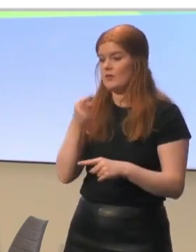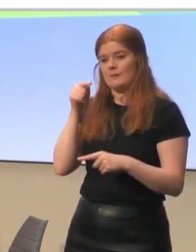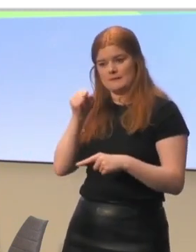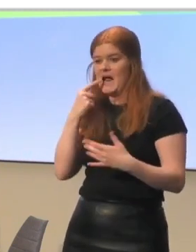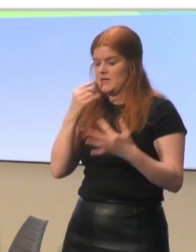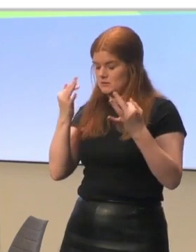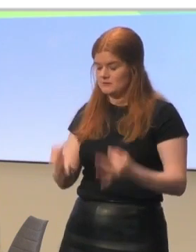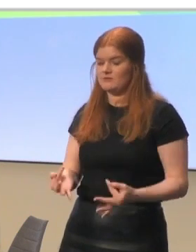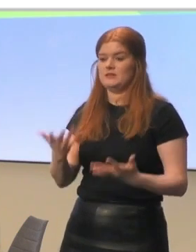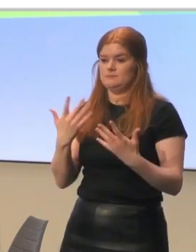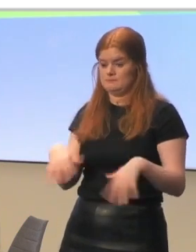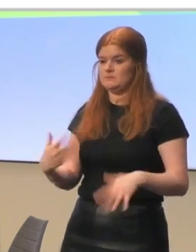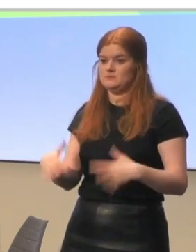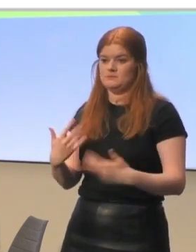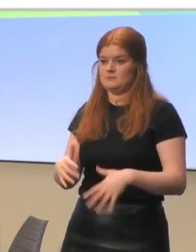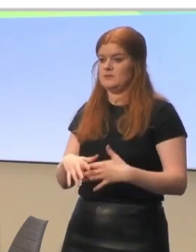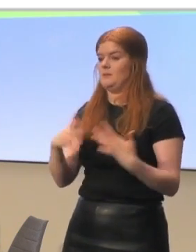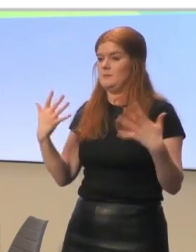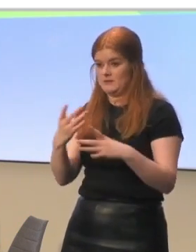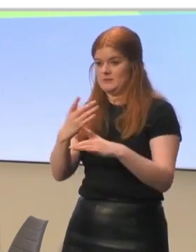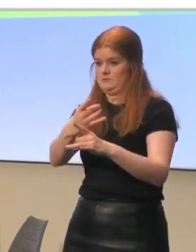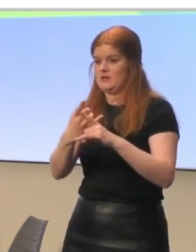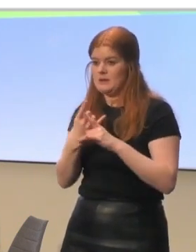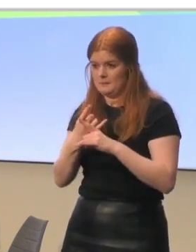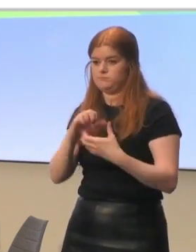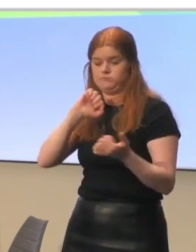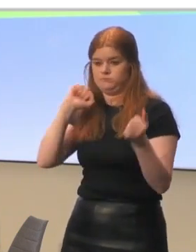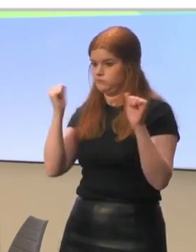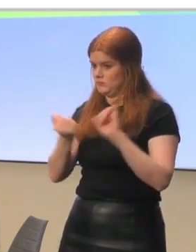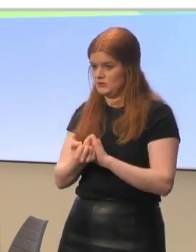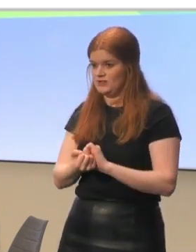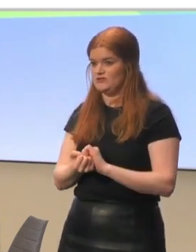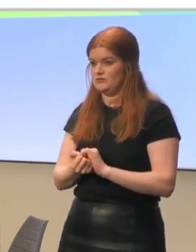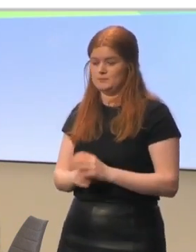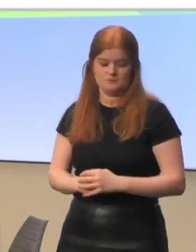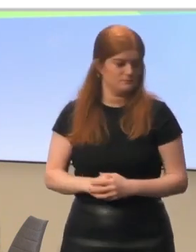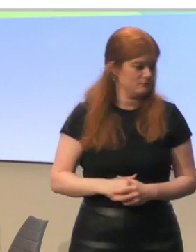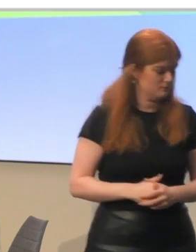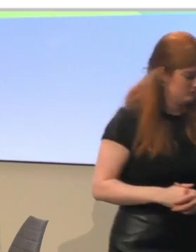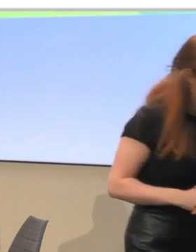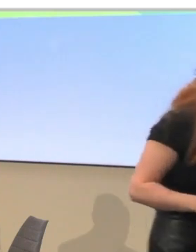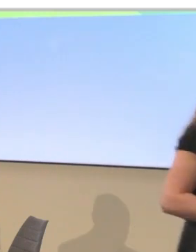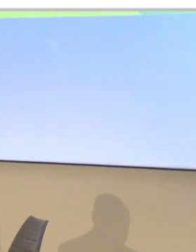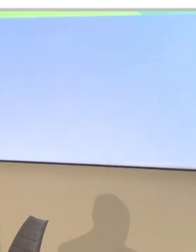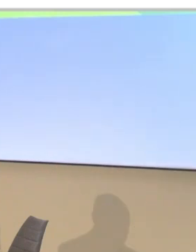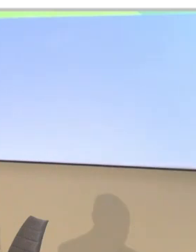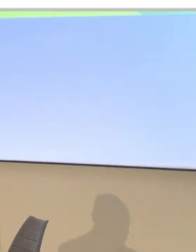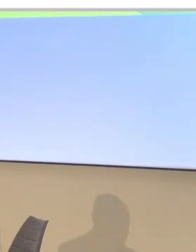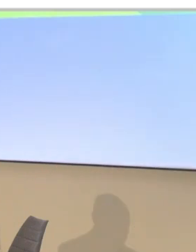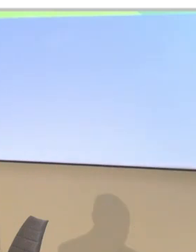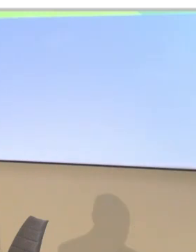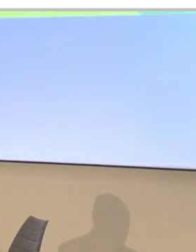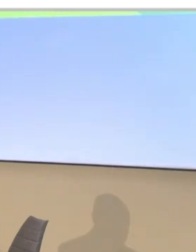has been helped dramatically on the ground. I think for the Department of Education, a direct